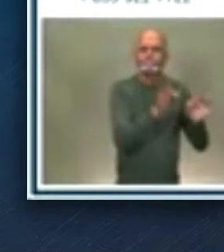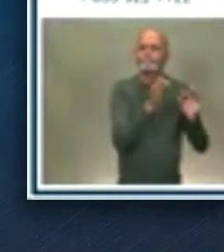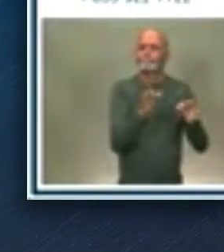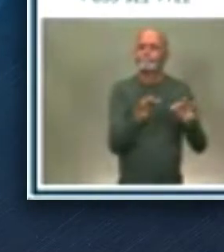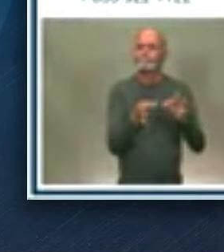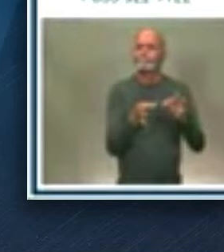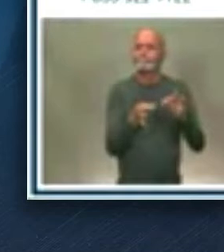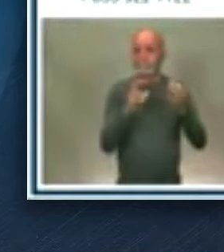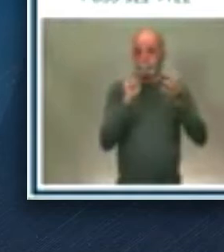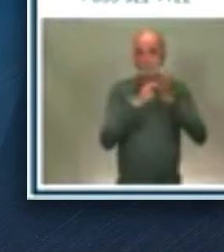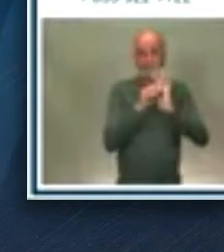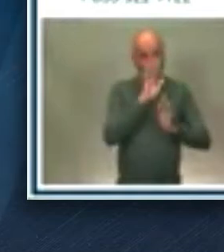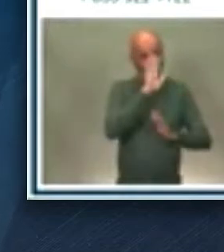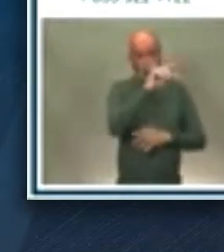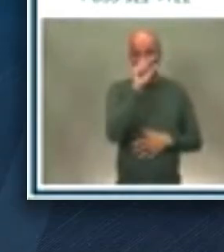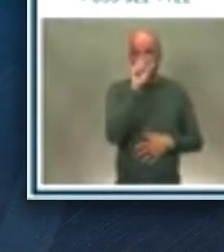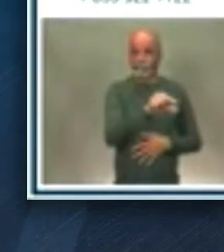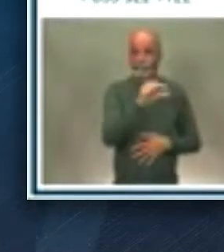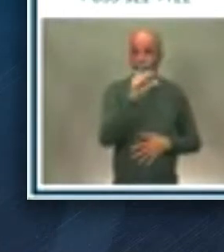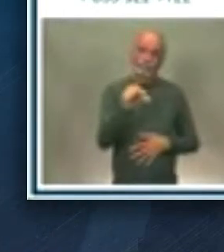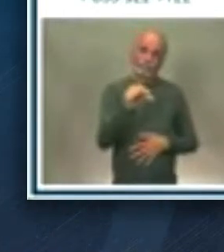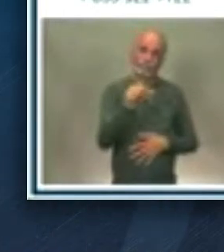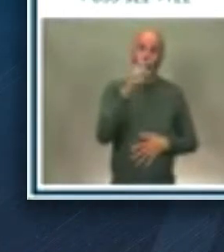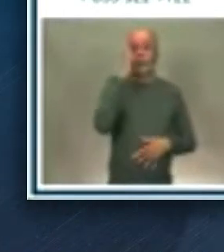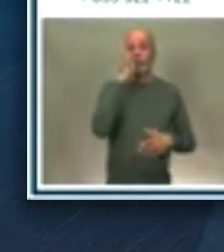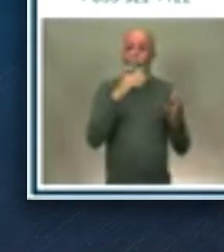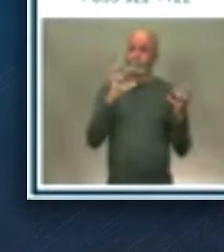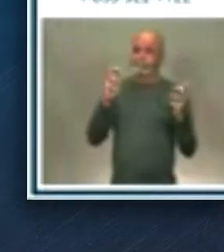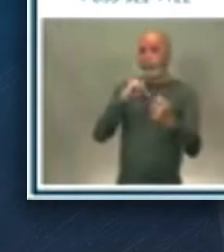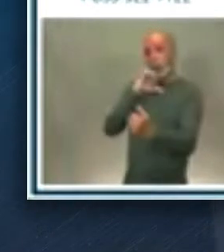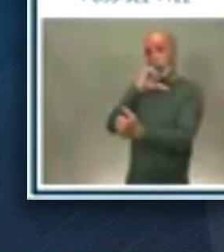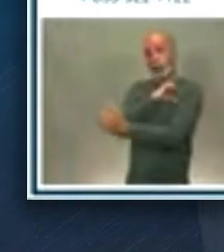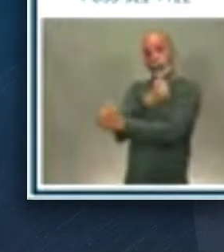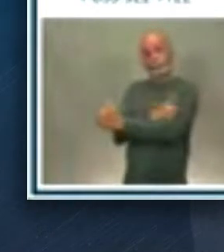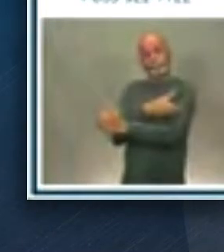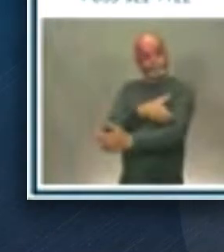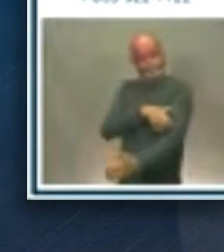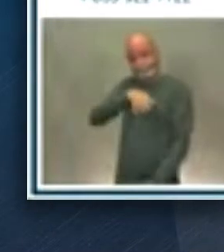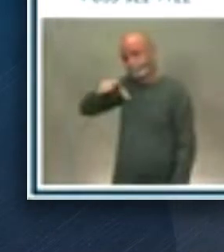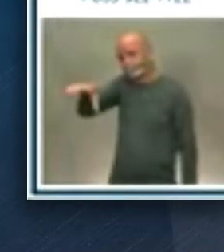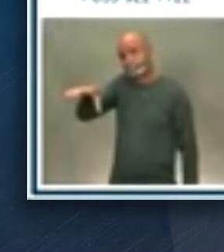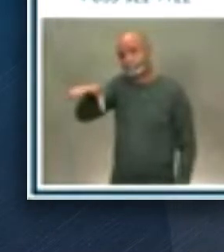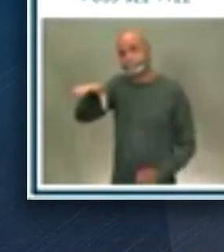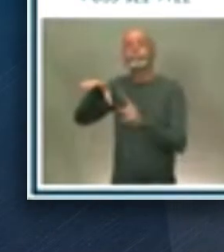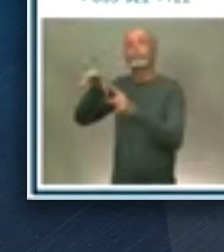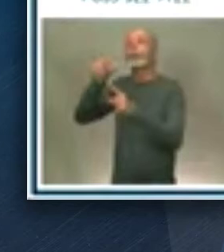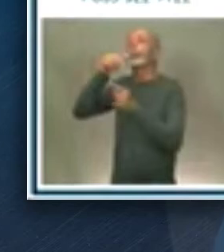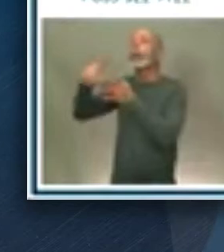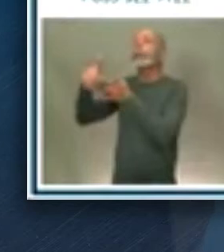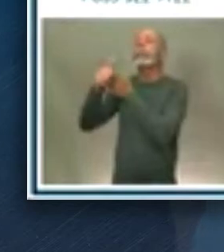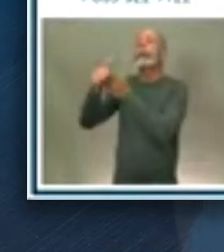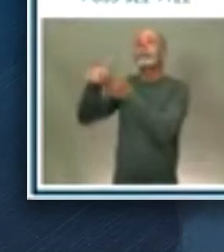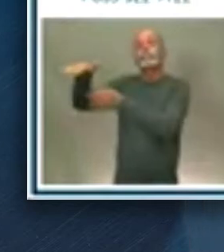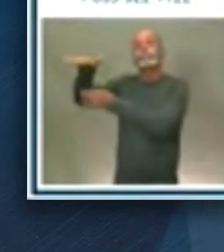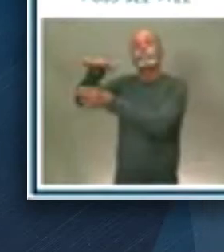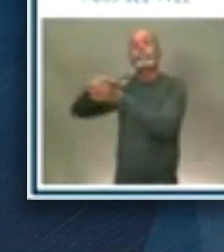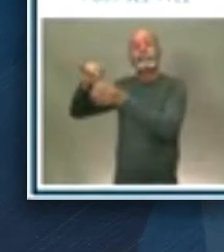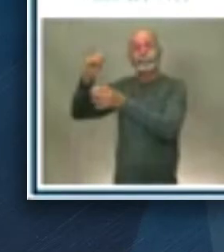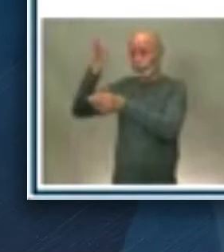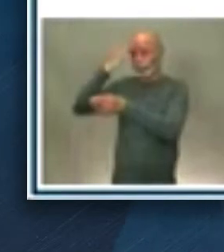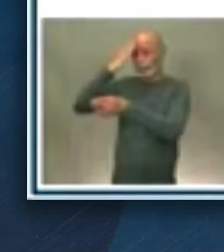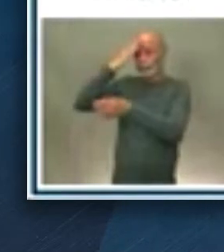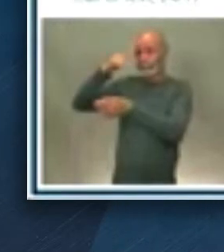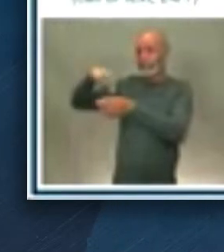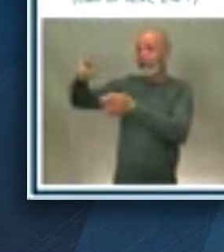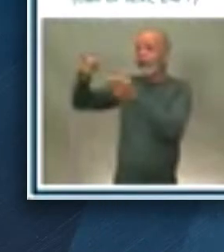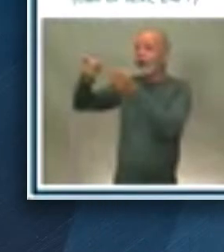at putting some authority back in the hands of local leaders who may in fact have a better feel or a better understanding of local needs